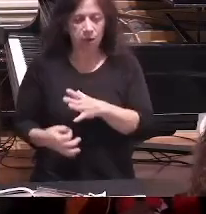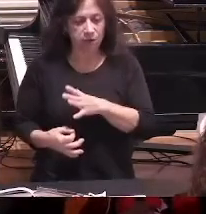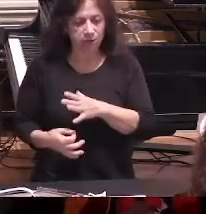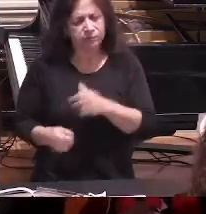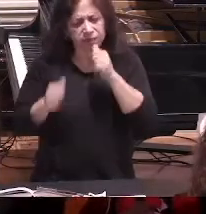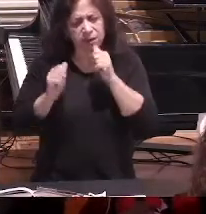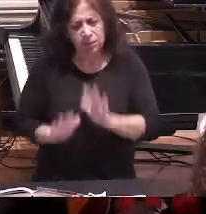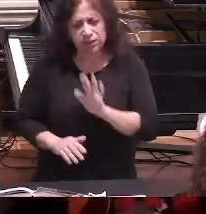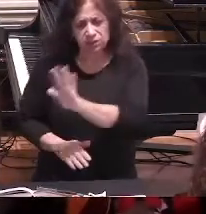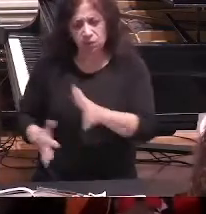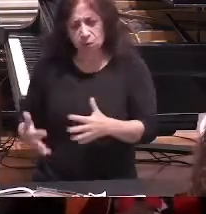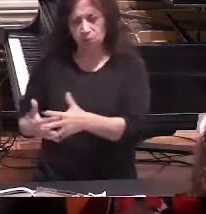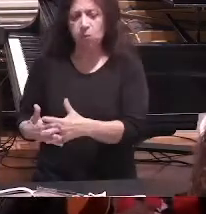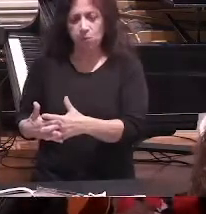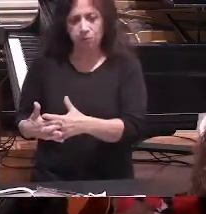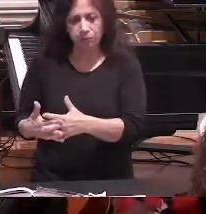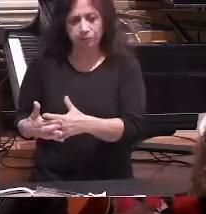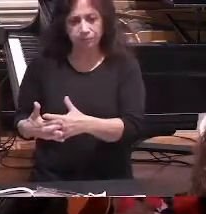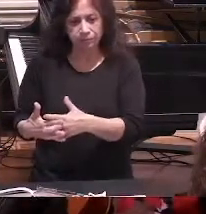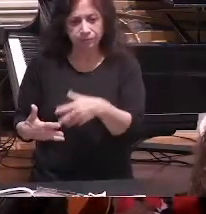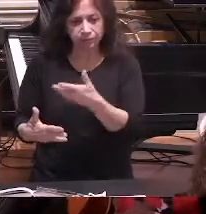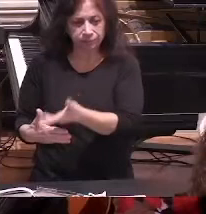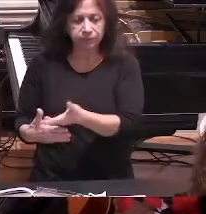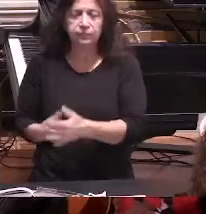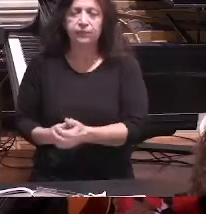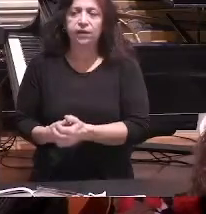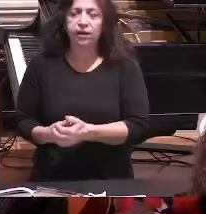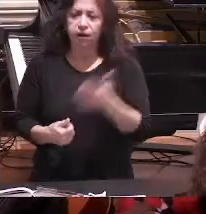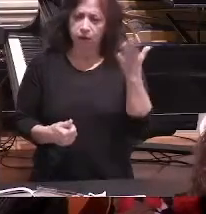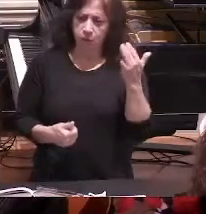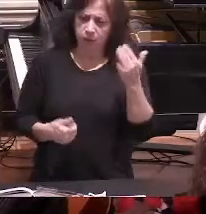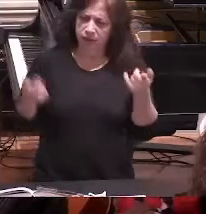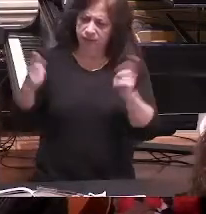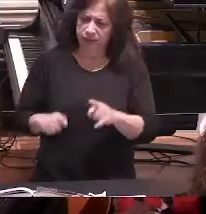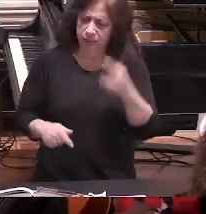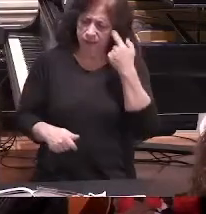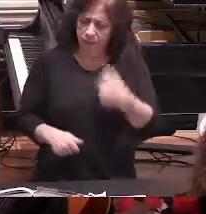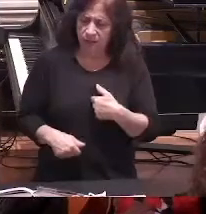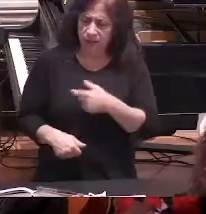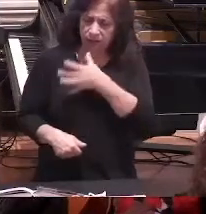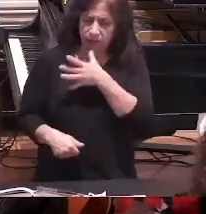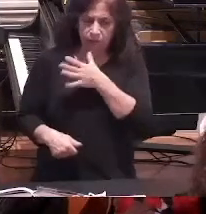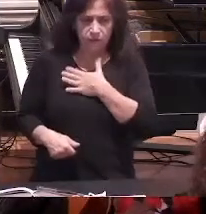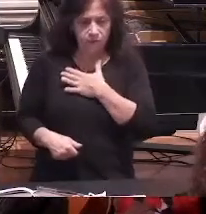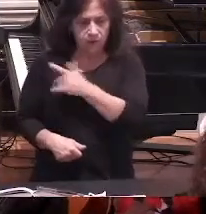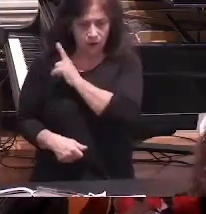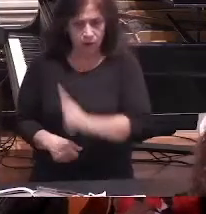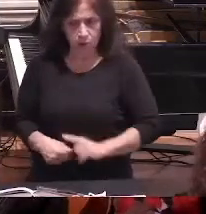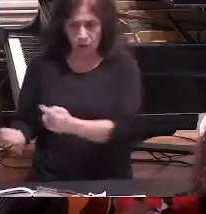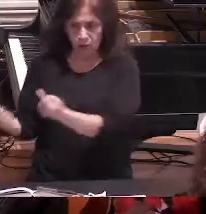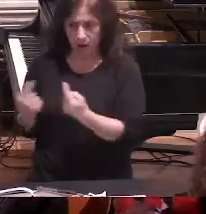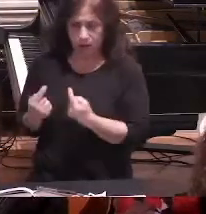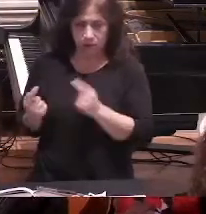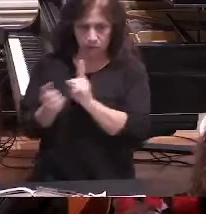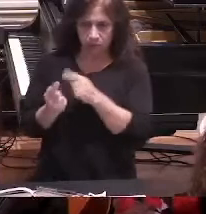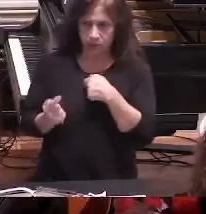and blessed is the fruit of your womb. And why has this happened to me that the mother of my Lord comes to